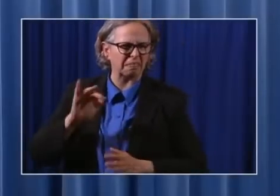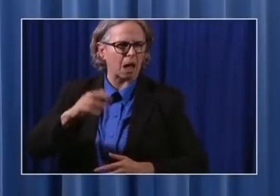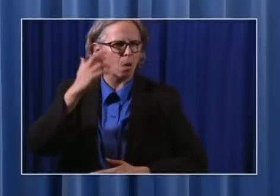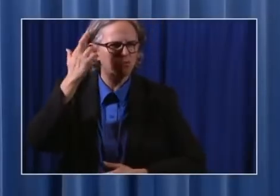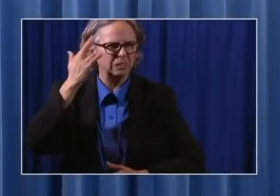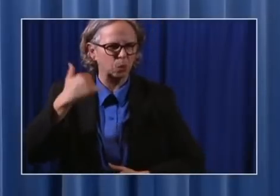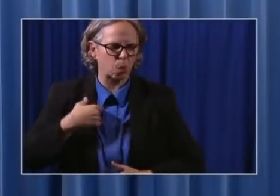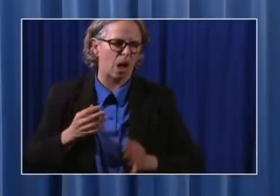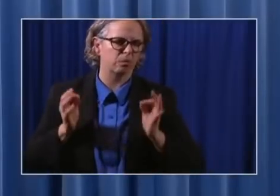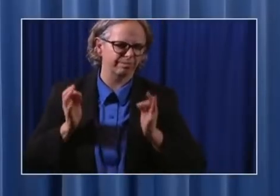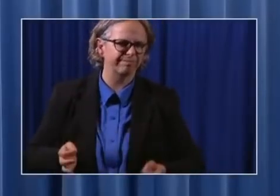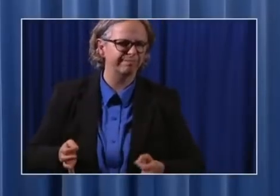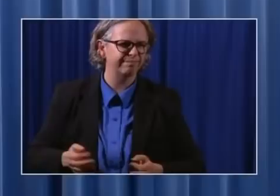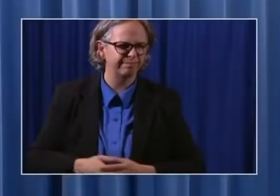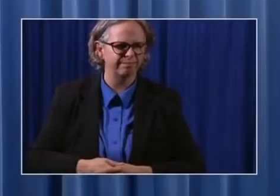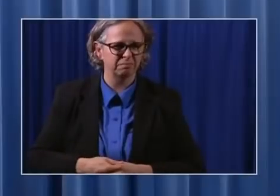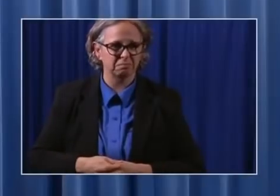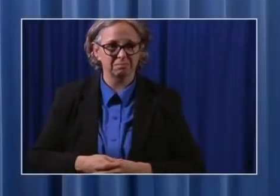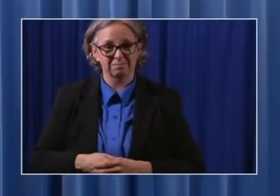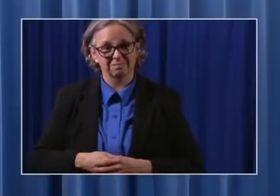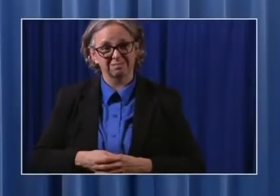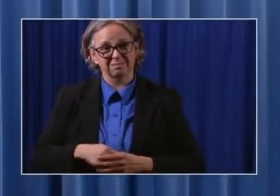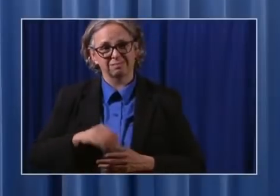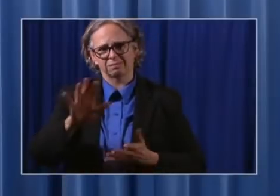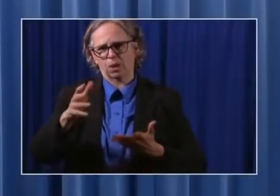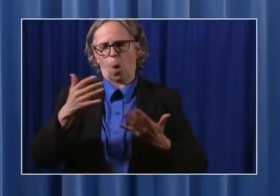matter of public trust, and